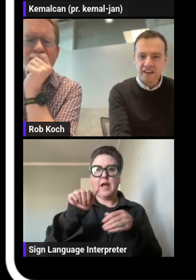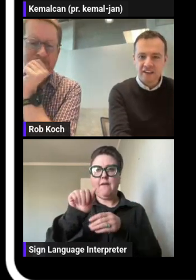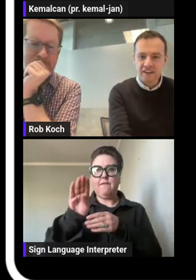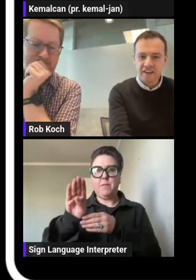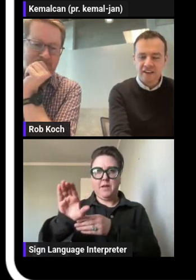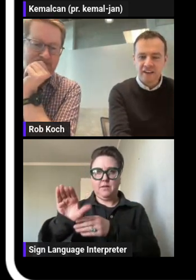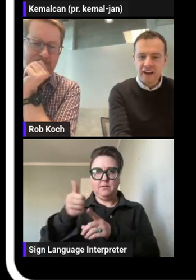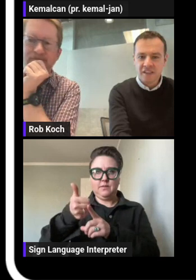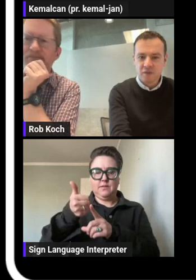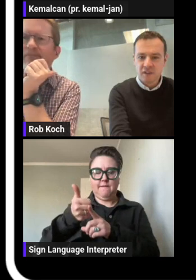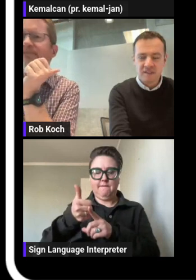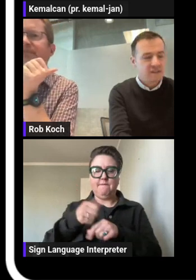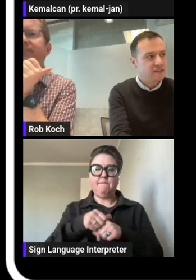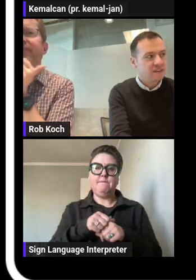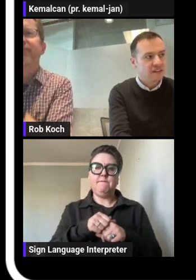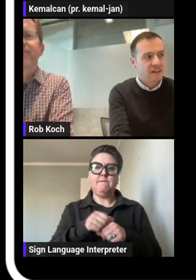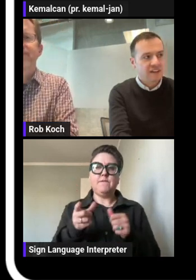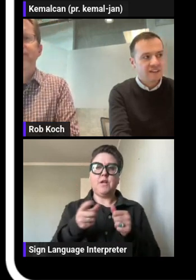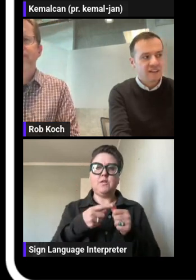thing I asked